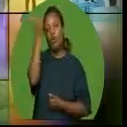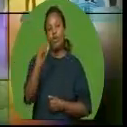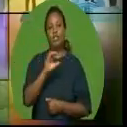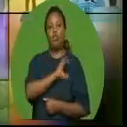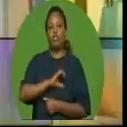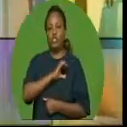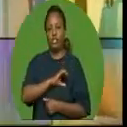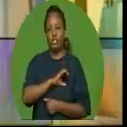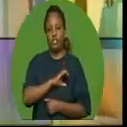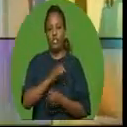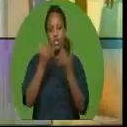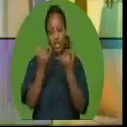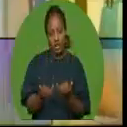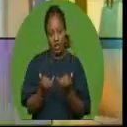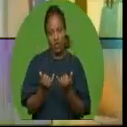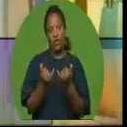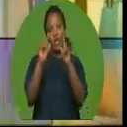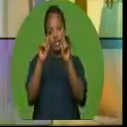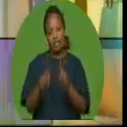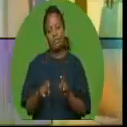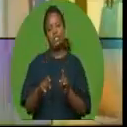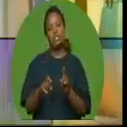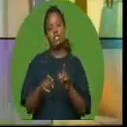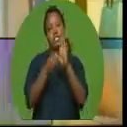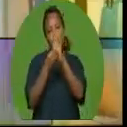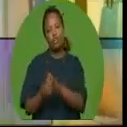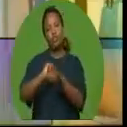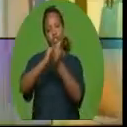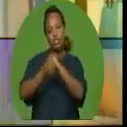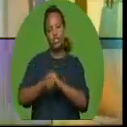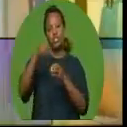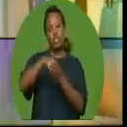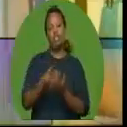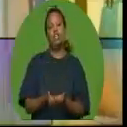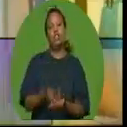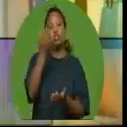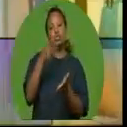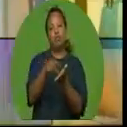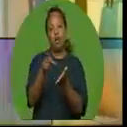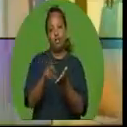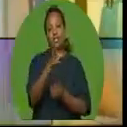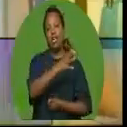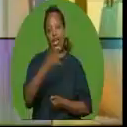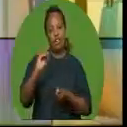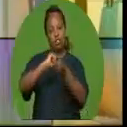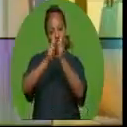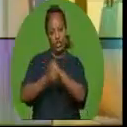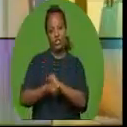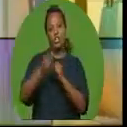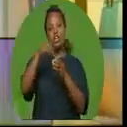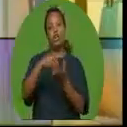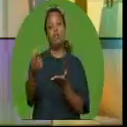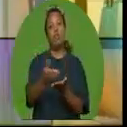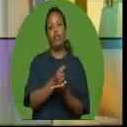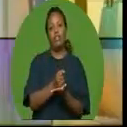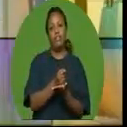weather conditions. Let's now examine the effects of changes in resource prices and change